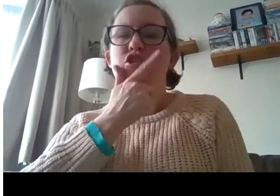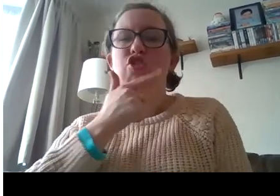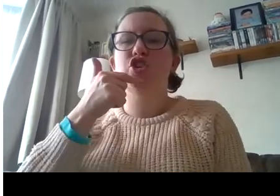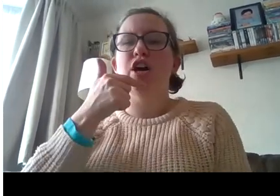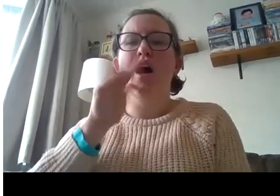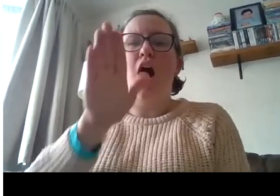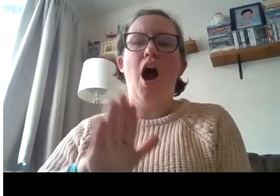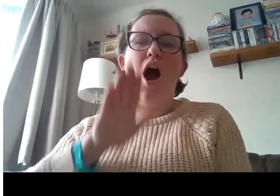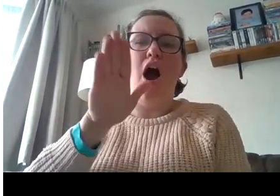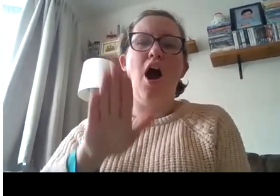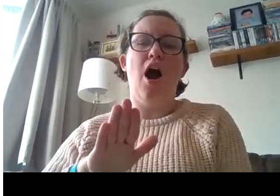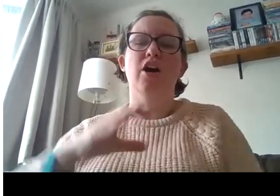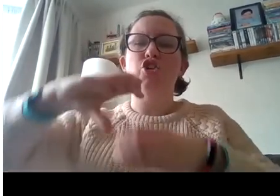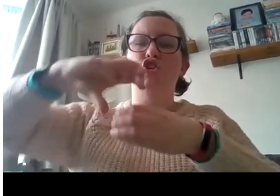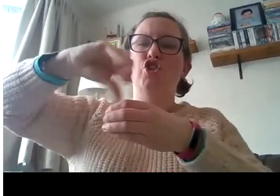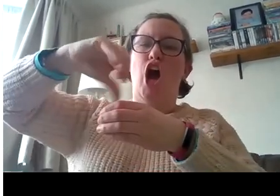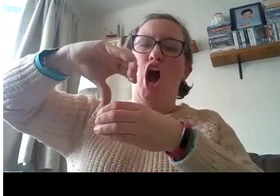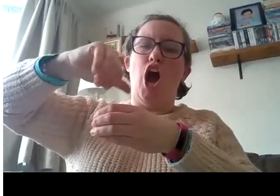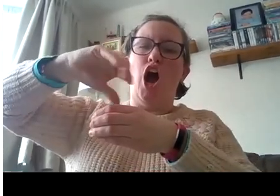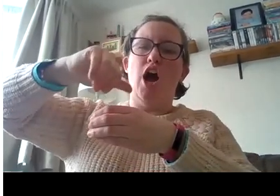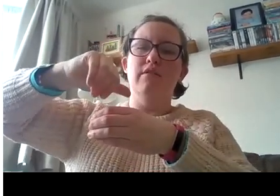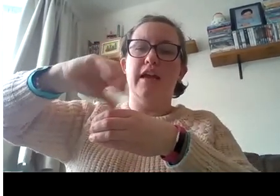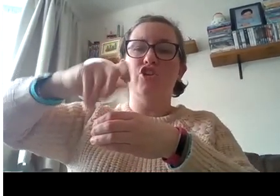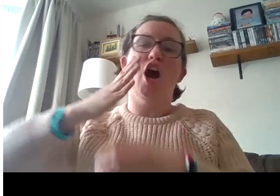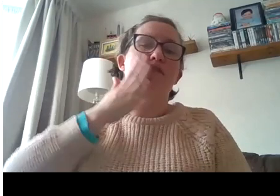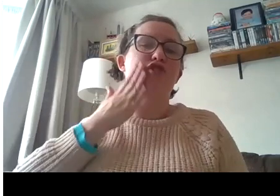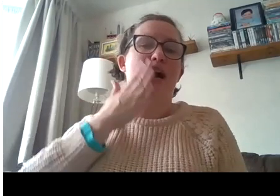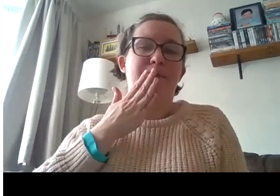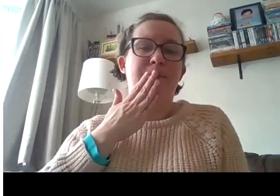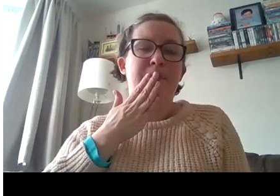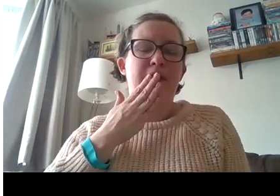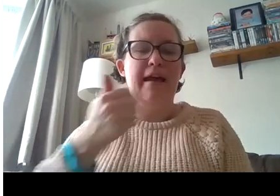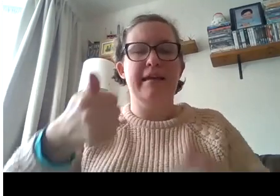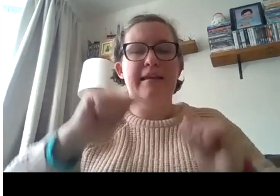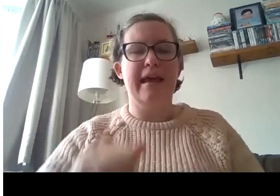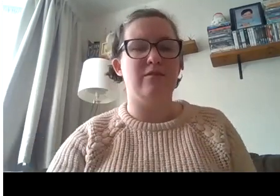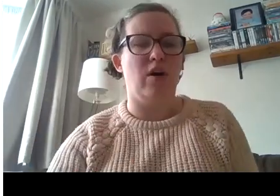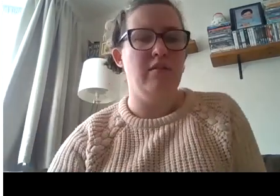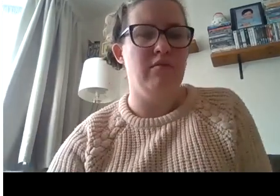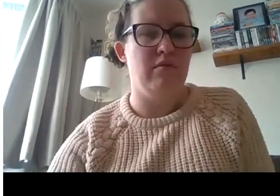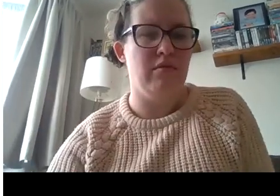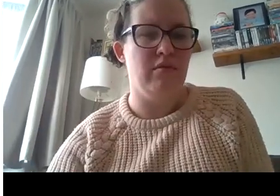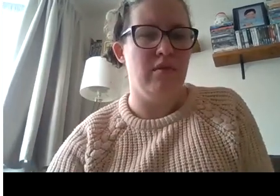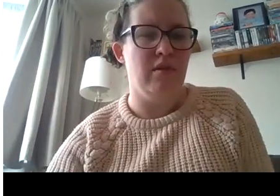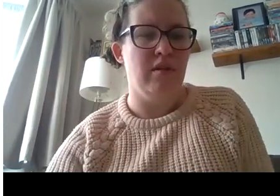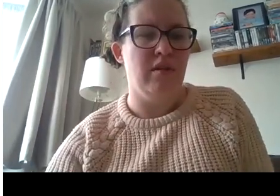is jar, jar, like a jar of jam. Okay, next one,